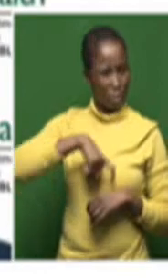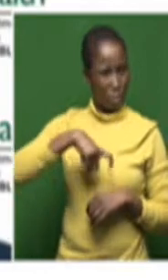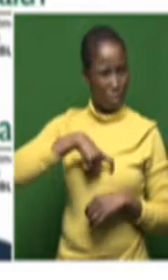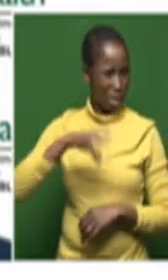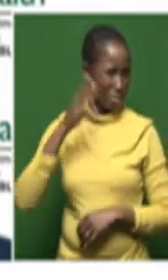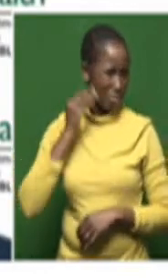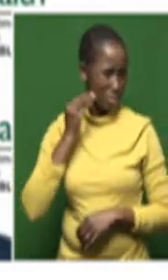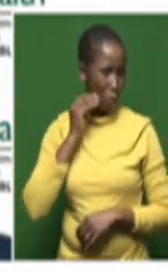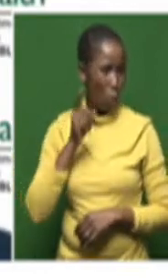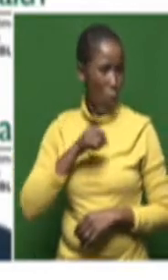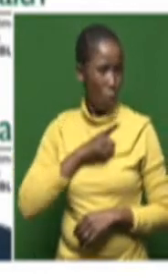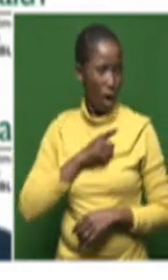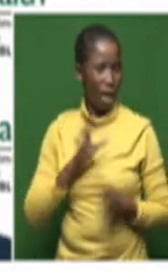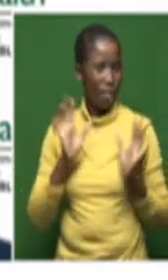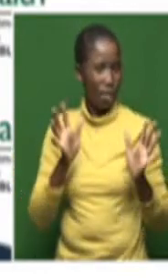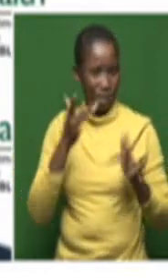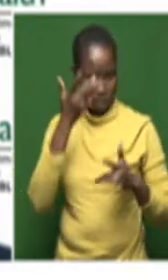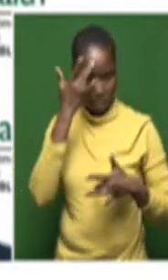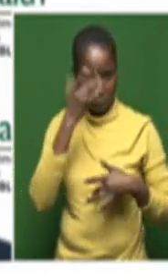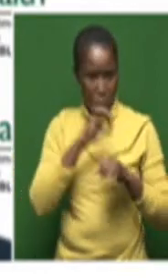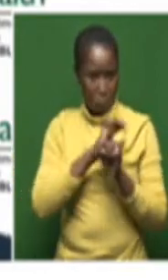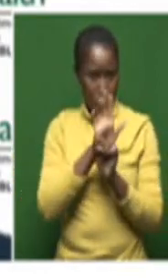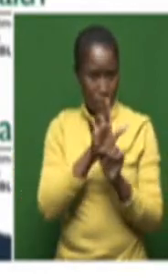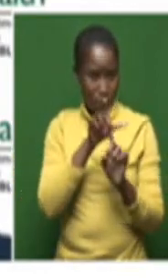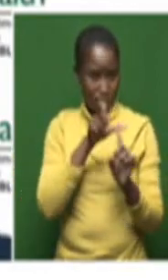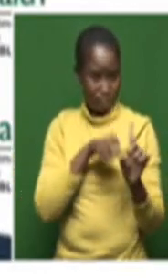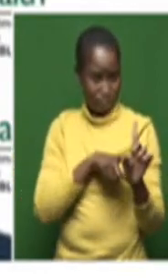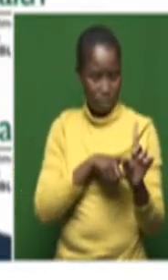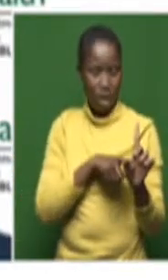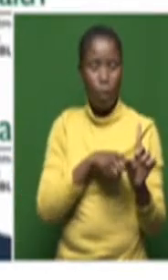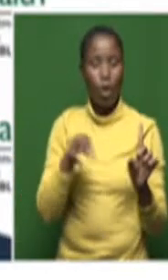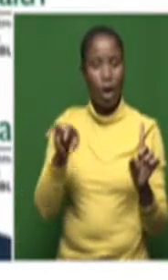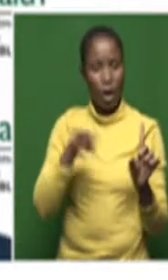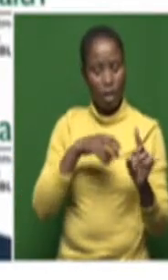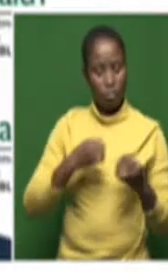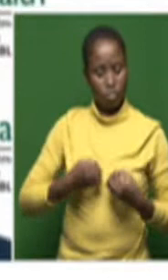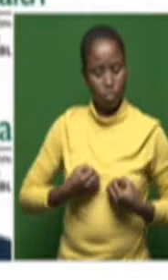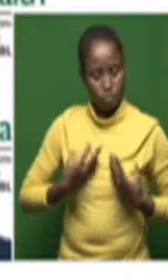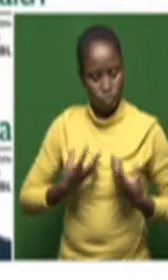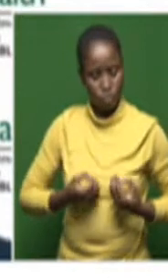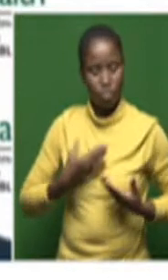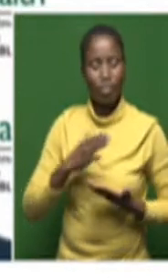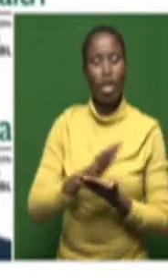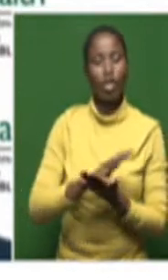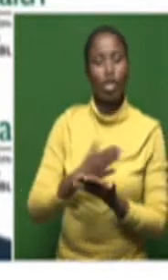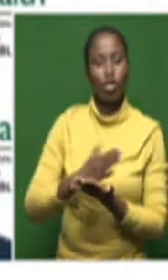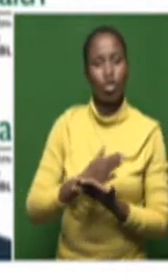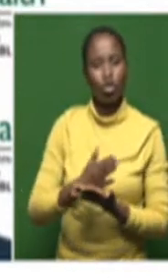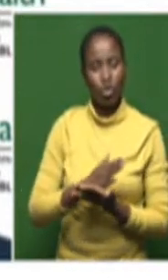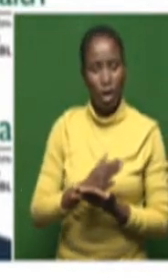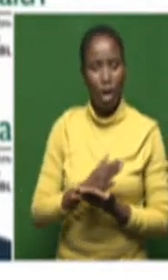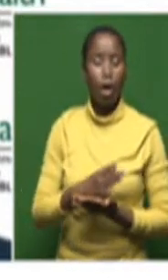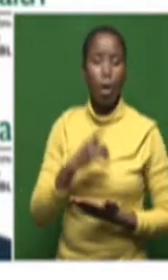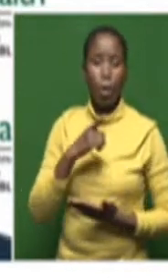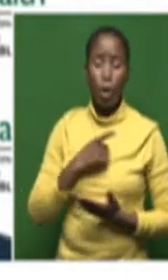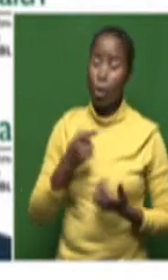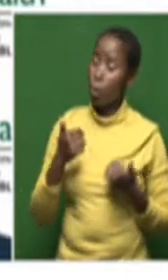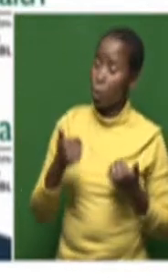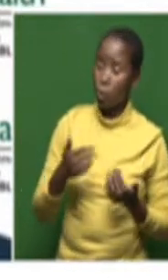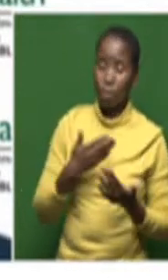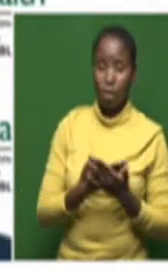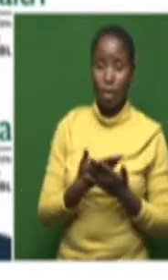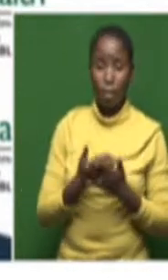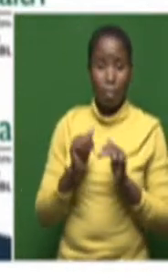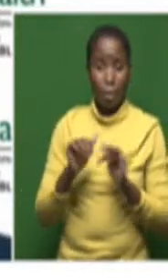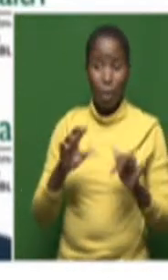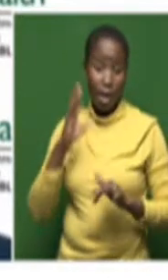battle against COVID-19. We think this is very important because when we bring people who have personal experiences, it